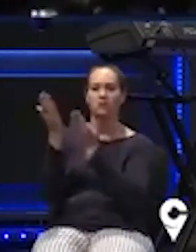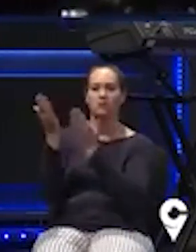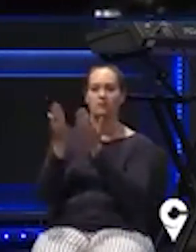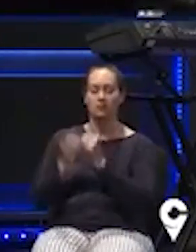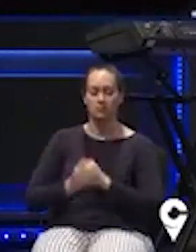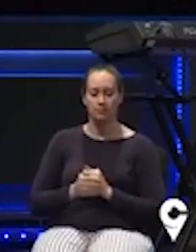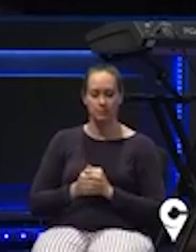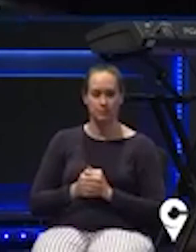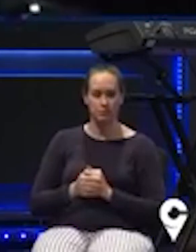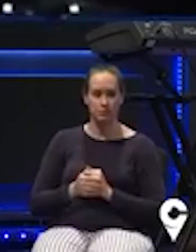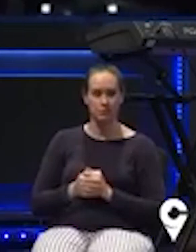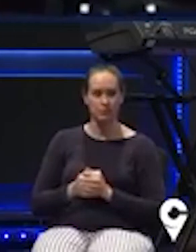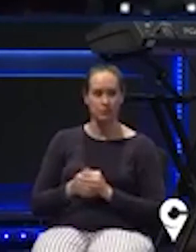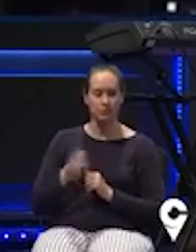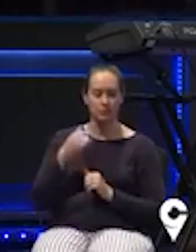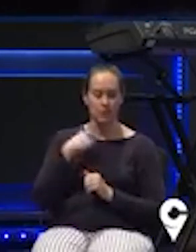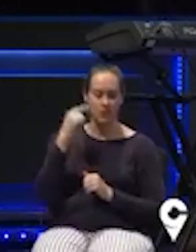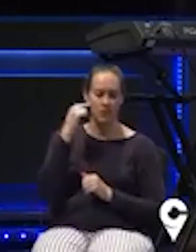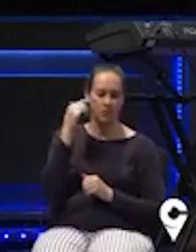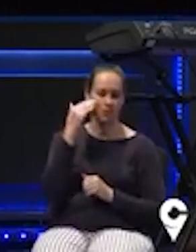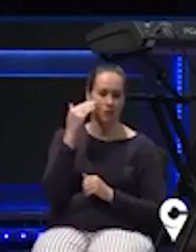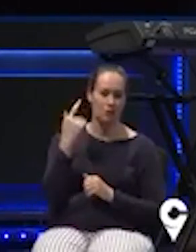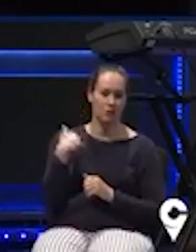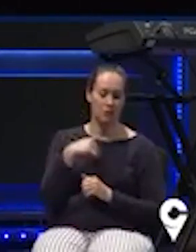I know we are,